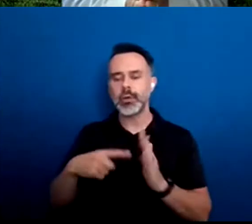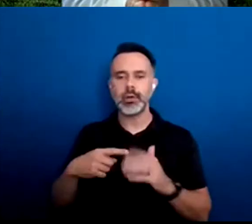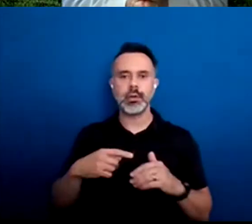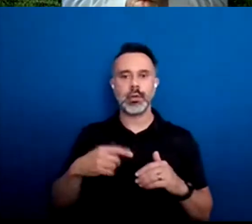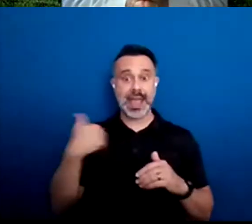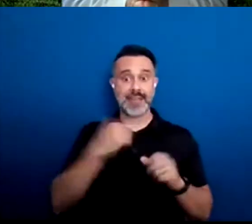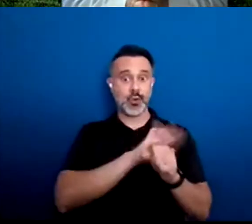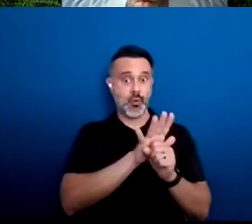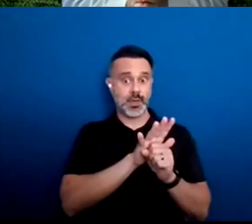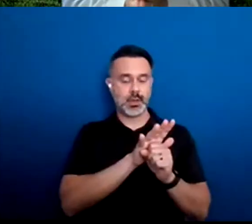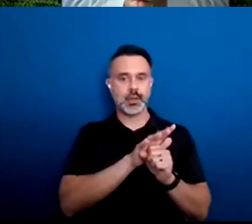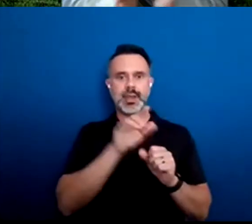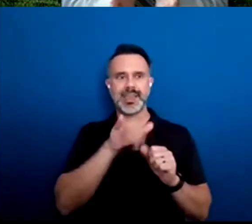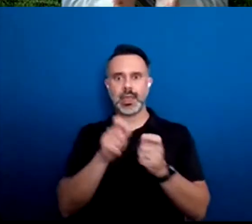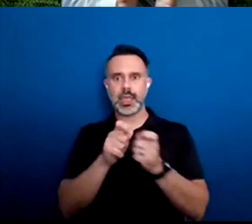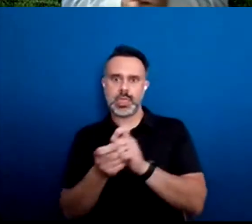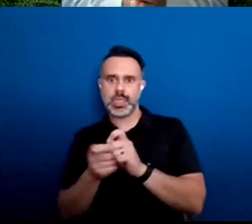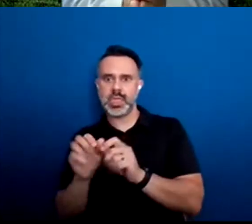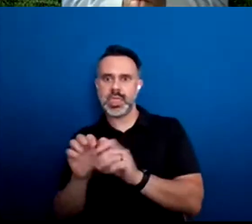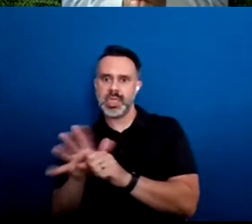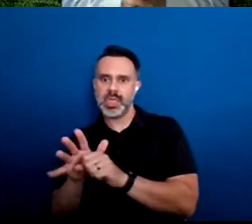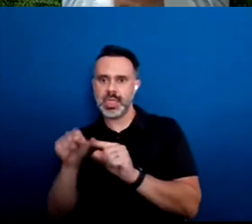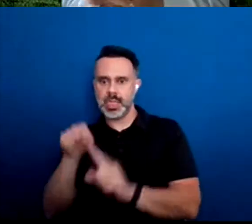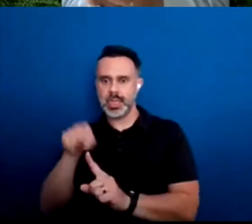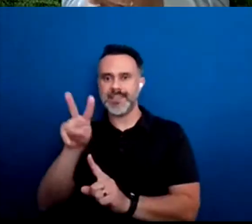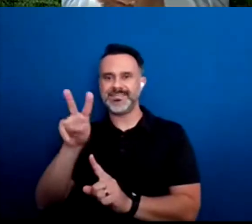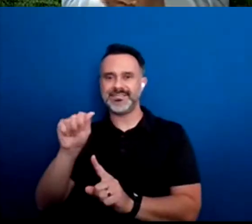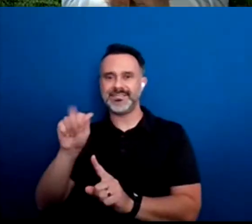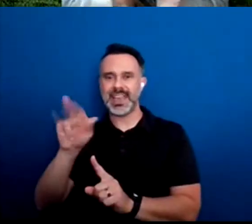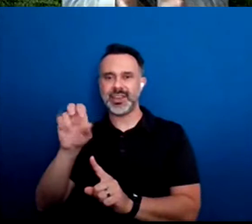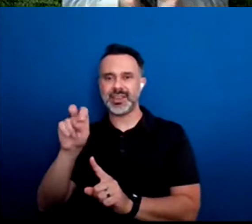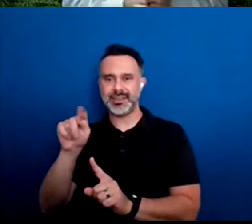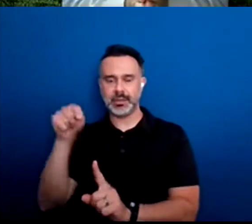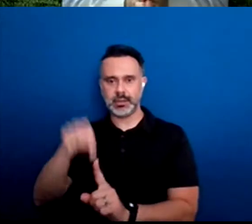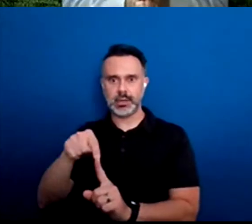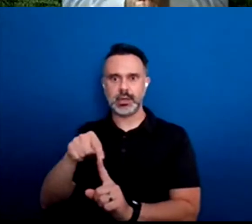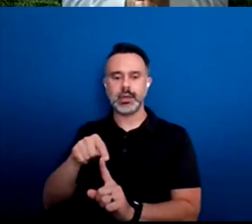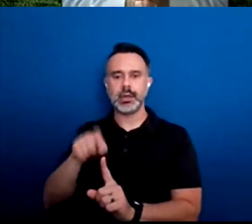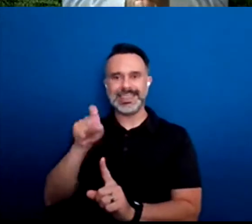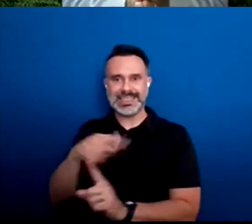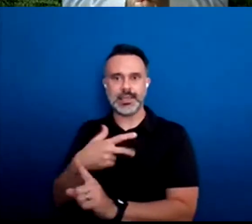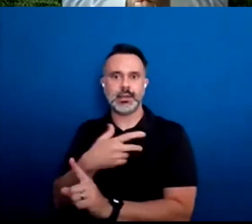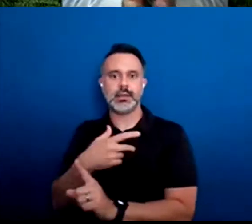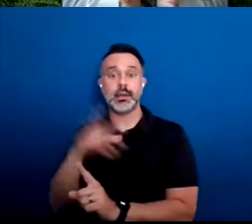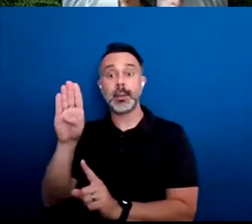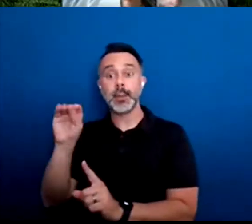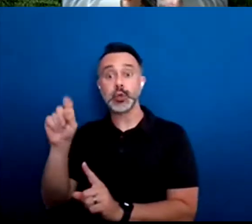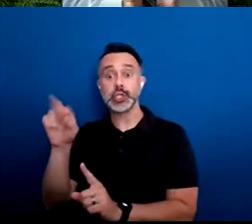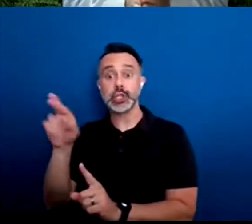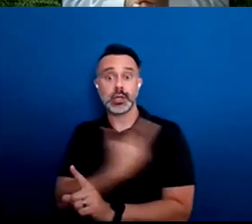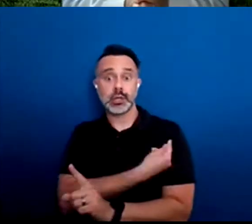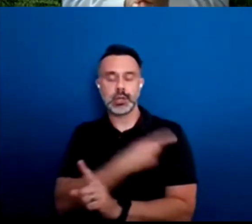that you get now. But eventually the immunity is going to wane from this as well. And with the